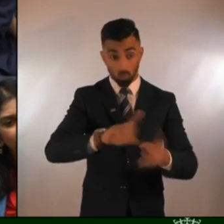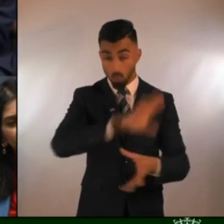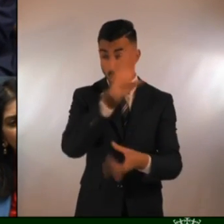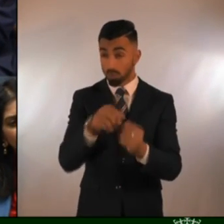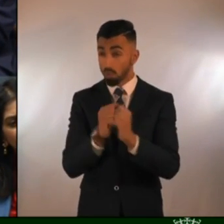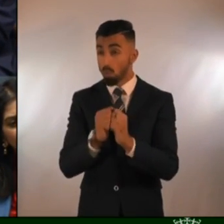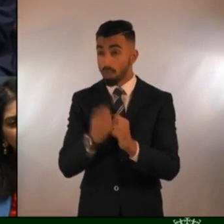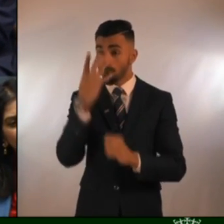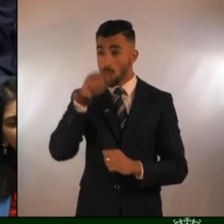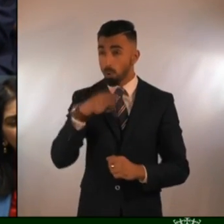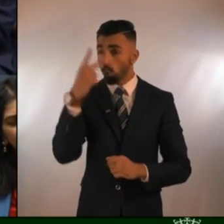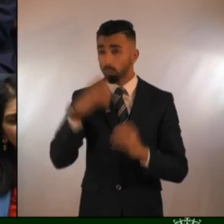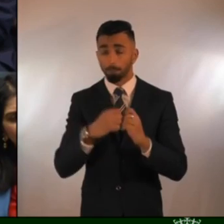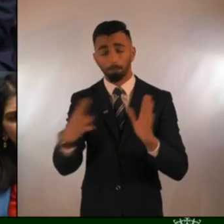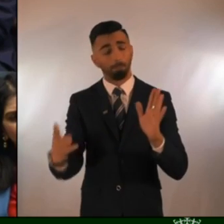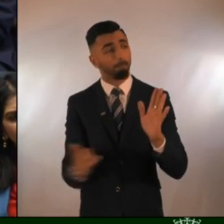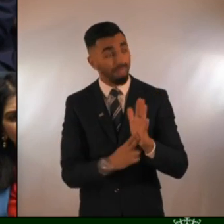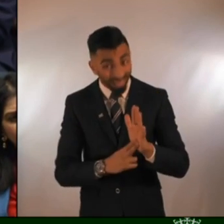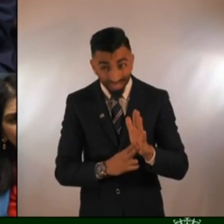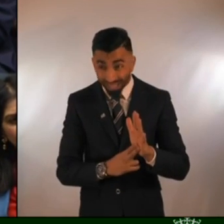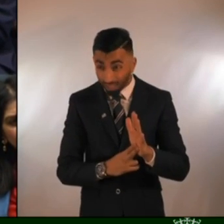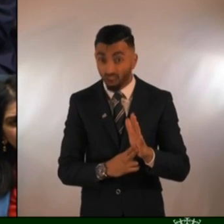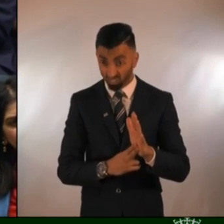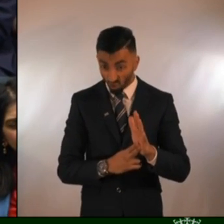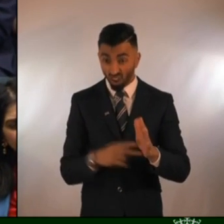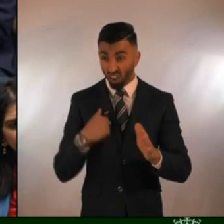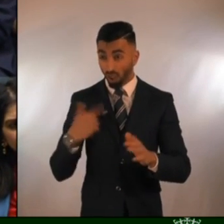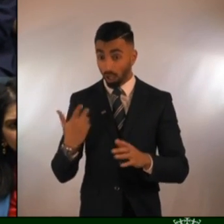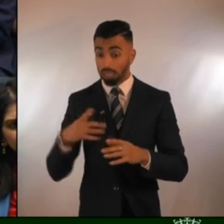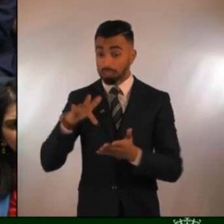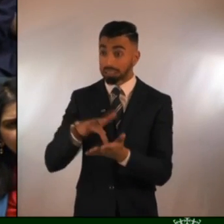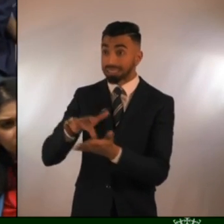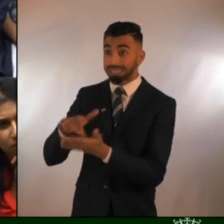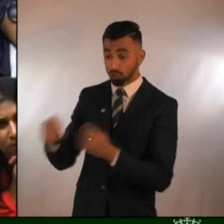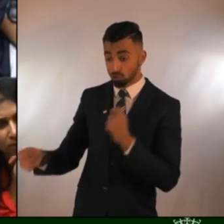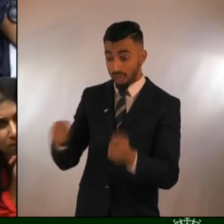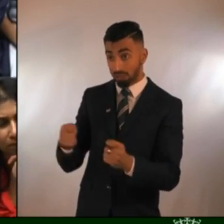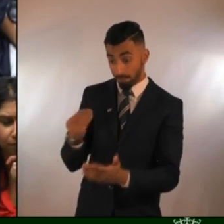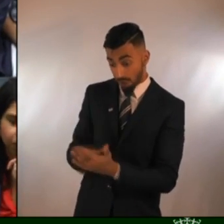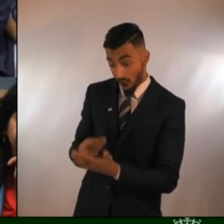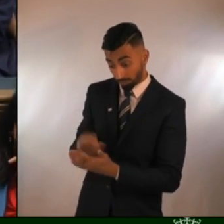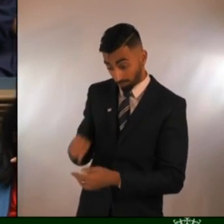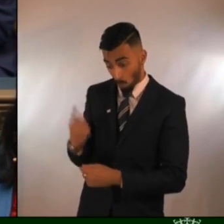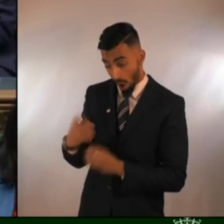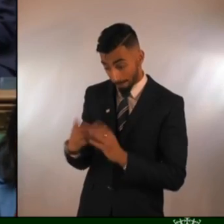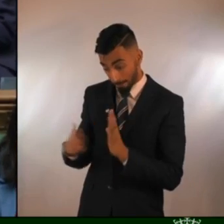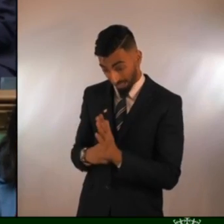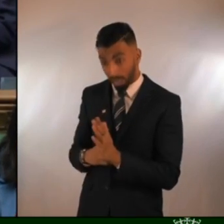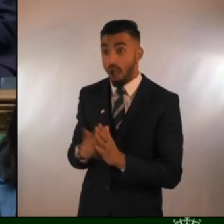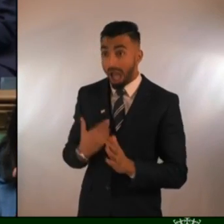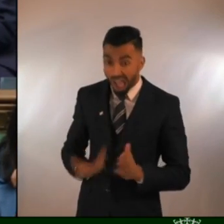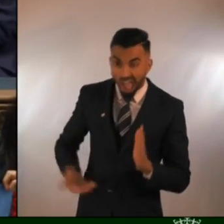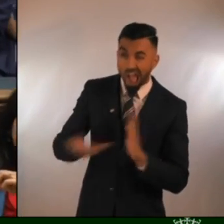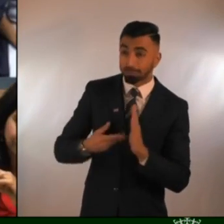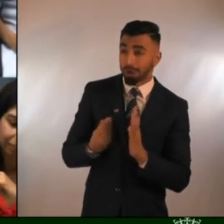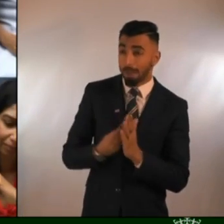These settlements are in addition to the Transforming Cities Fund, which will invest over £1 billion in local transport in 12 further